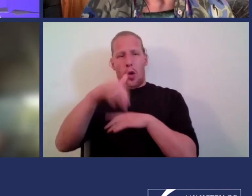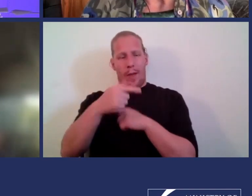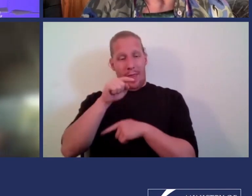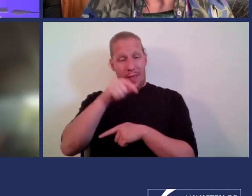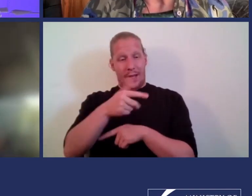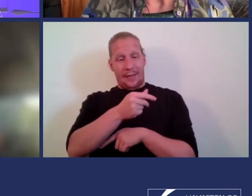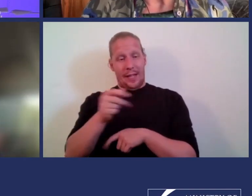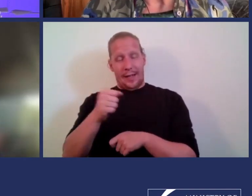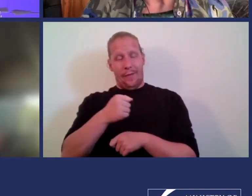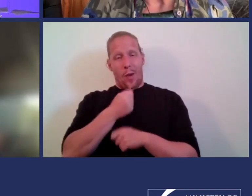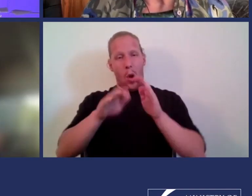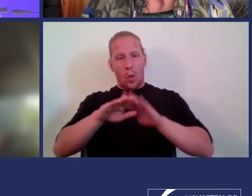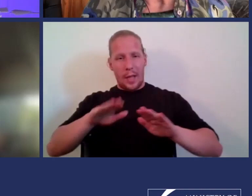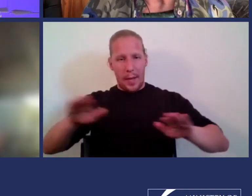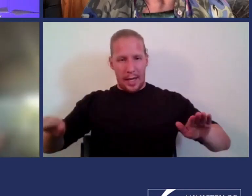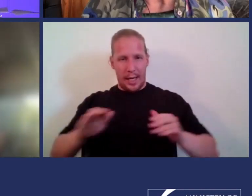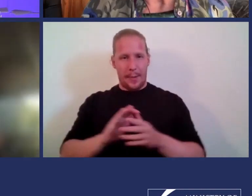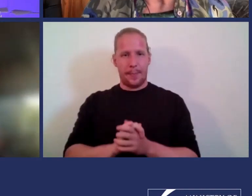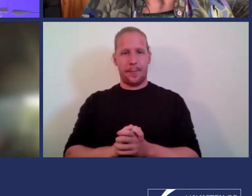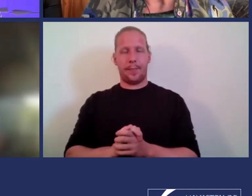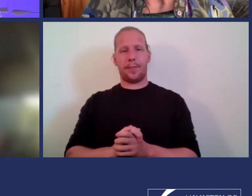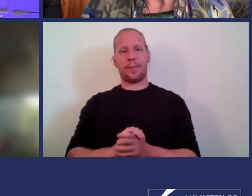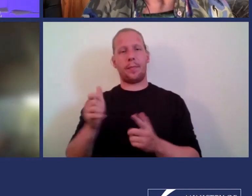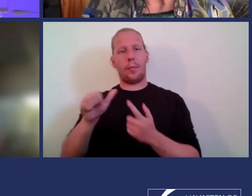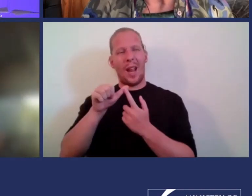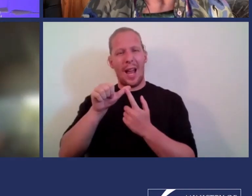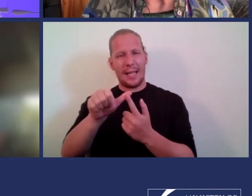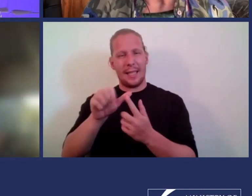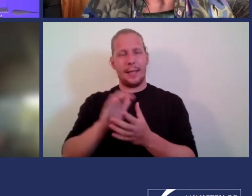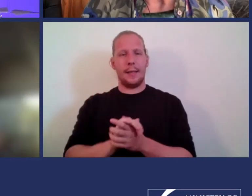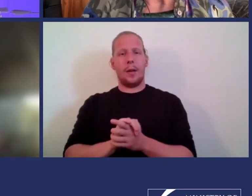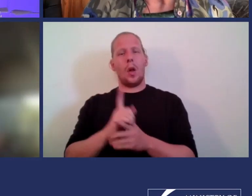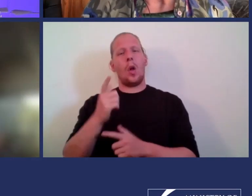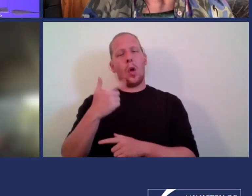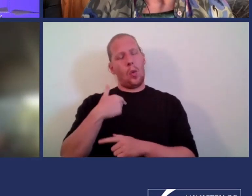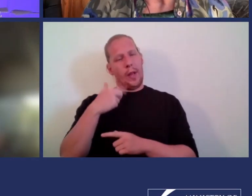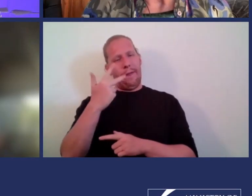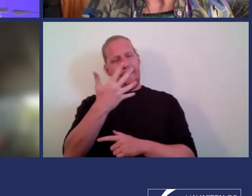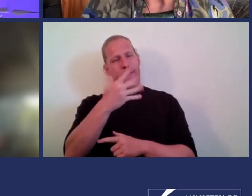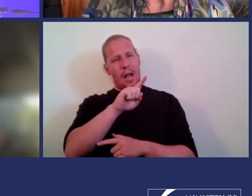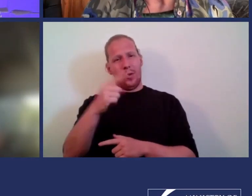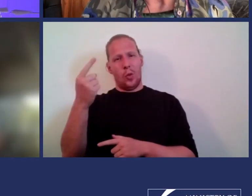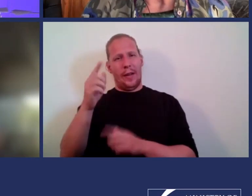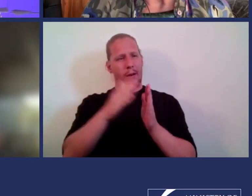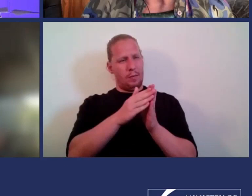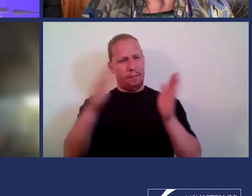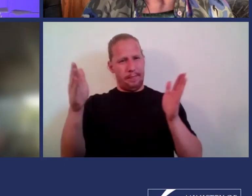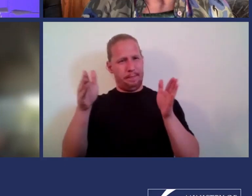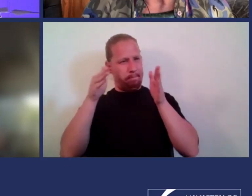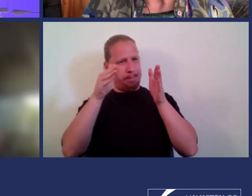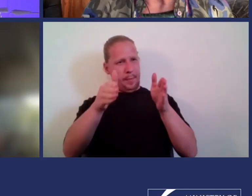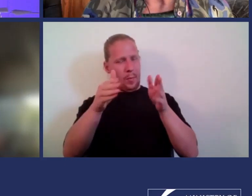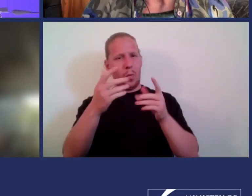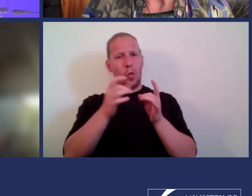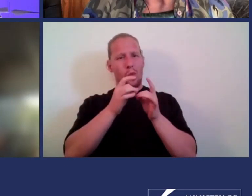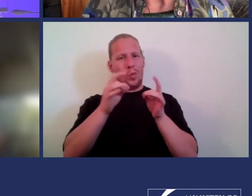Well, I guess what we're looking at with the 5 to 11-year-olds is that we started